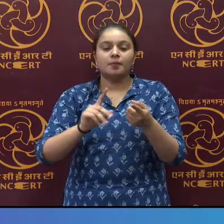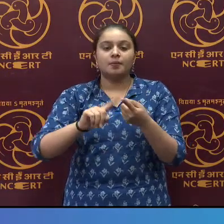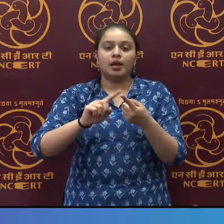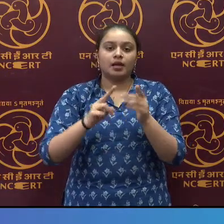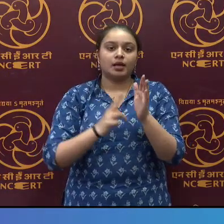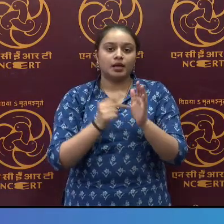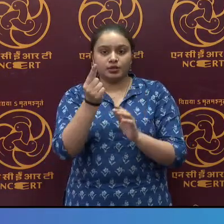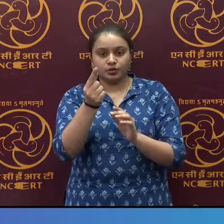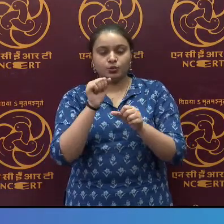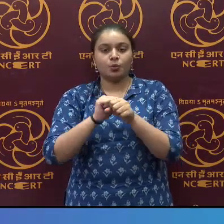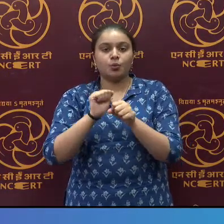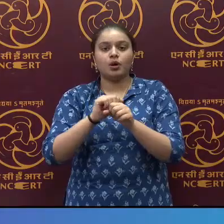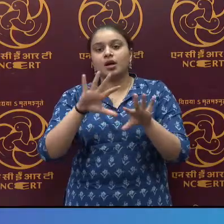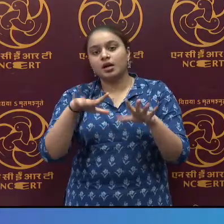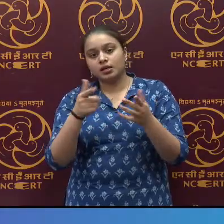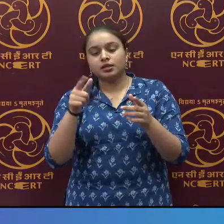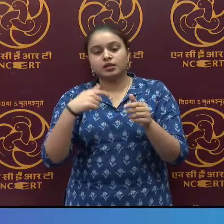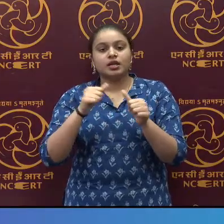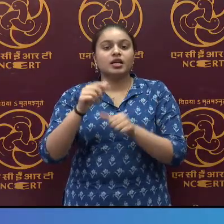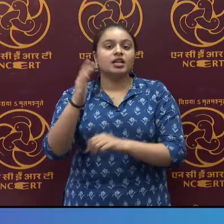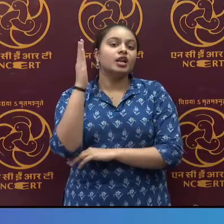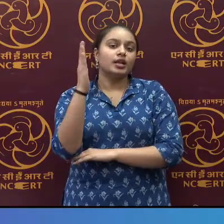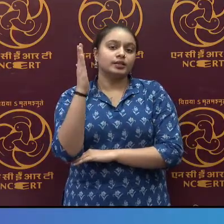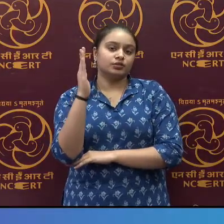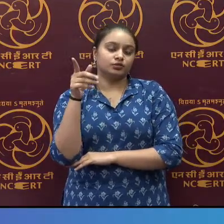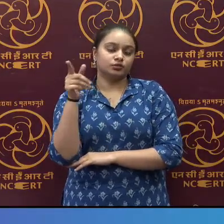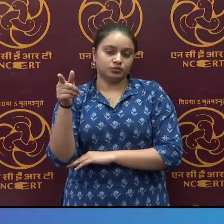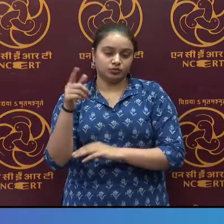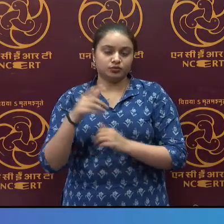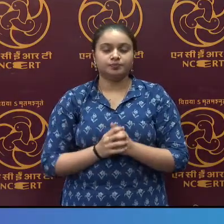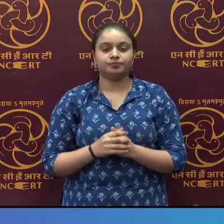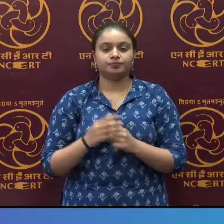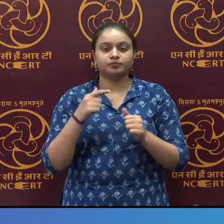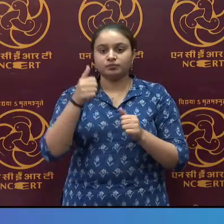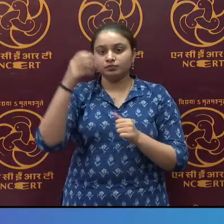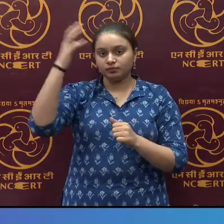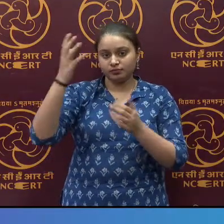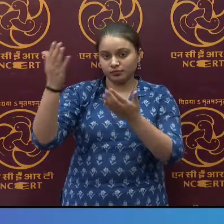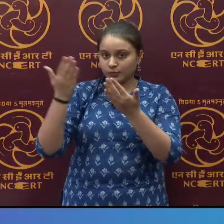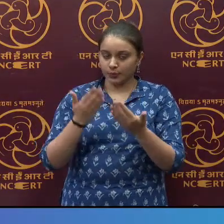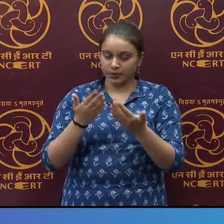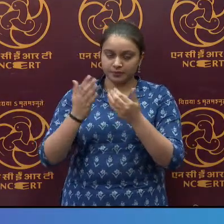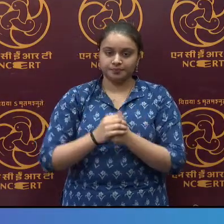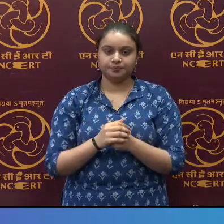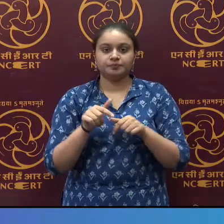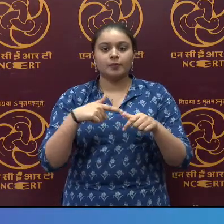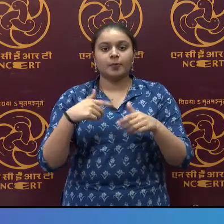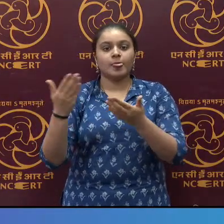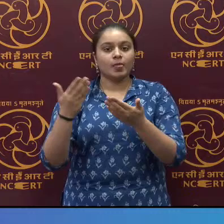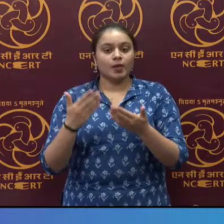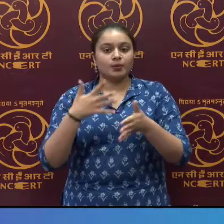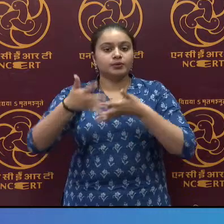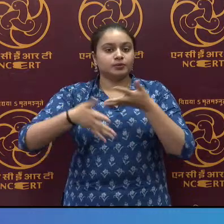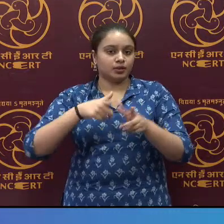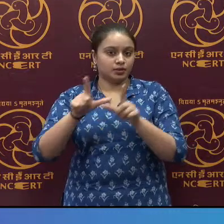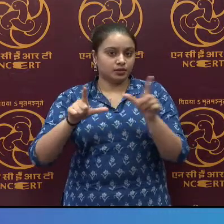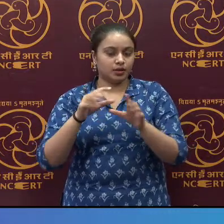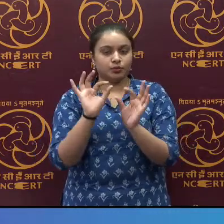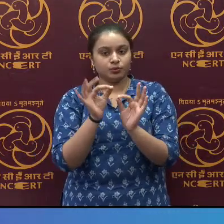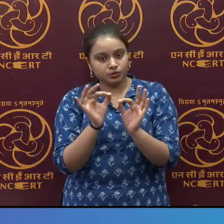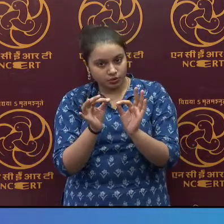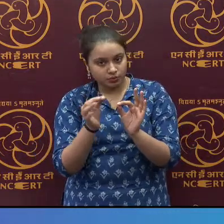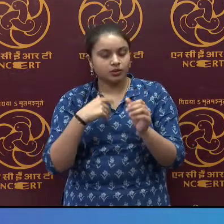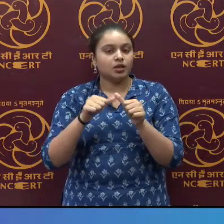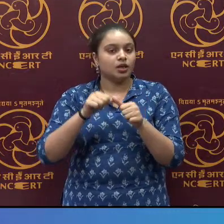the Directorate of Education. Namaskar, Ms. Gupta. Welcome to the session. I also welcome our sign language interpreters,